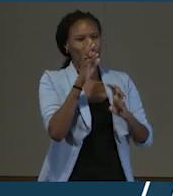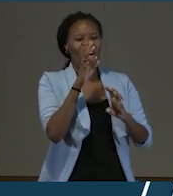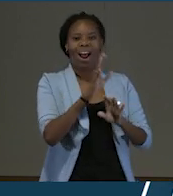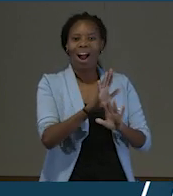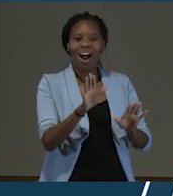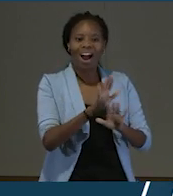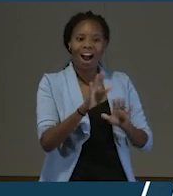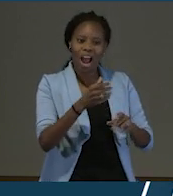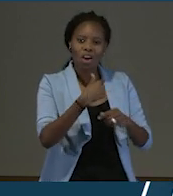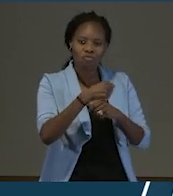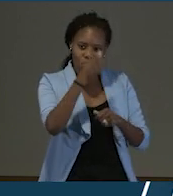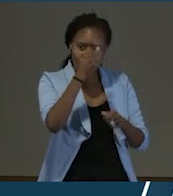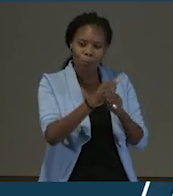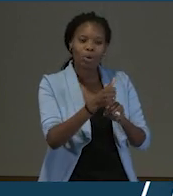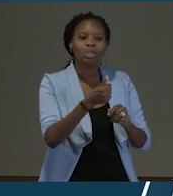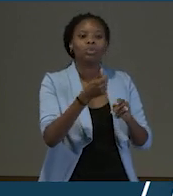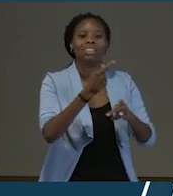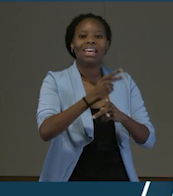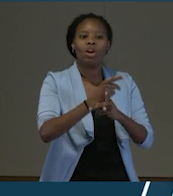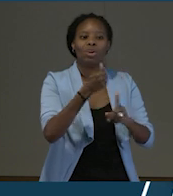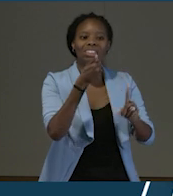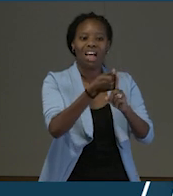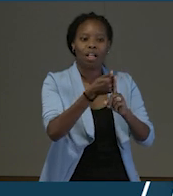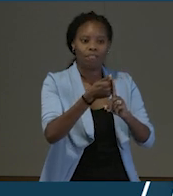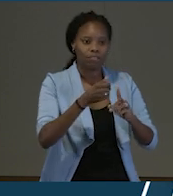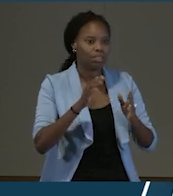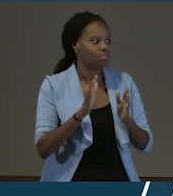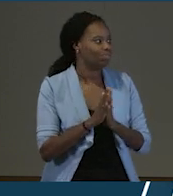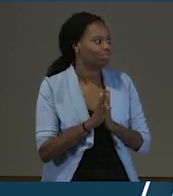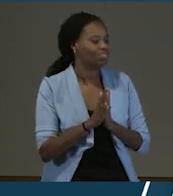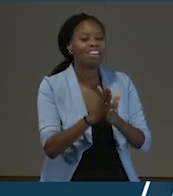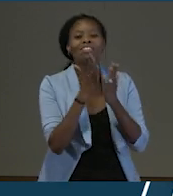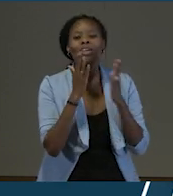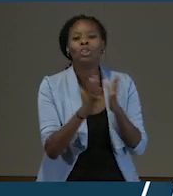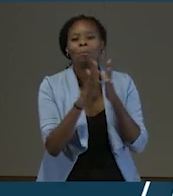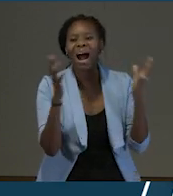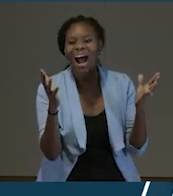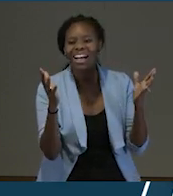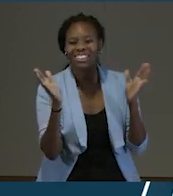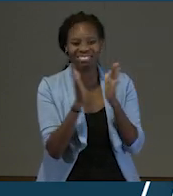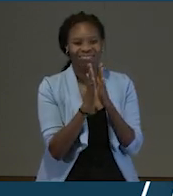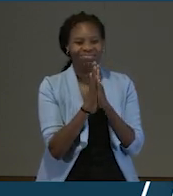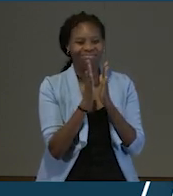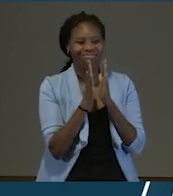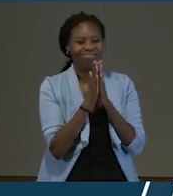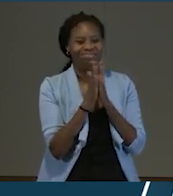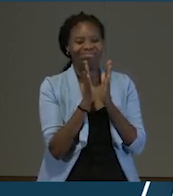self-care. Always take care of yourselves. Thank you so much.